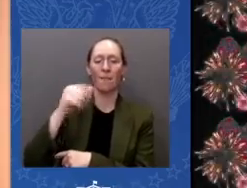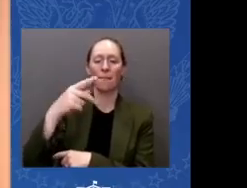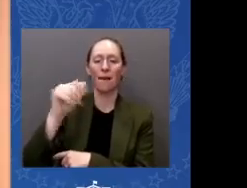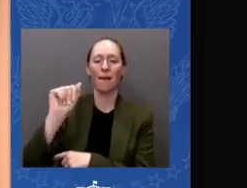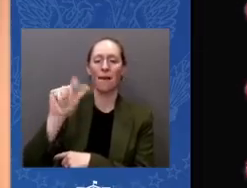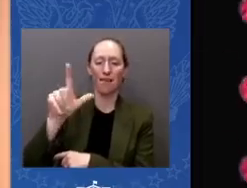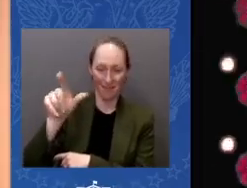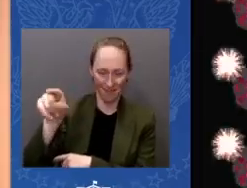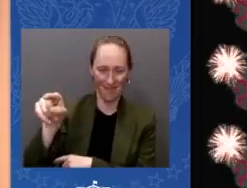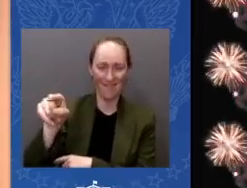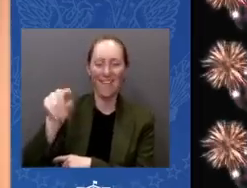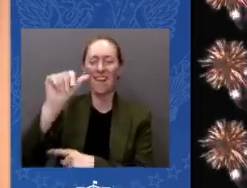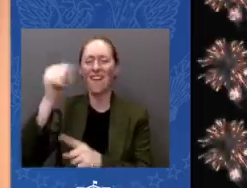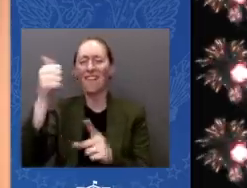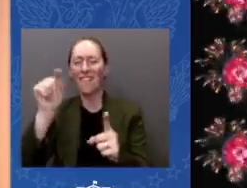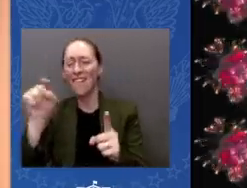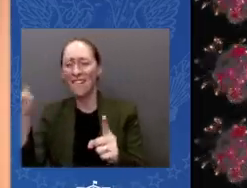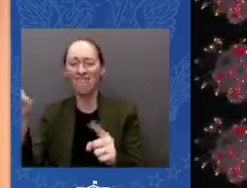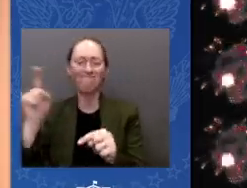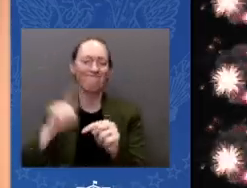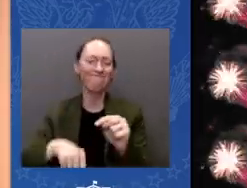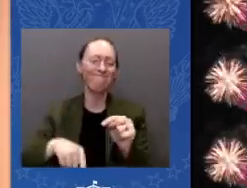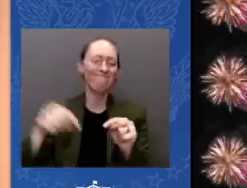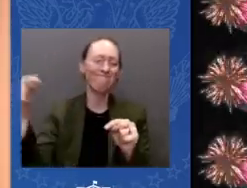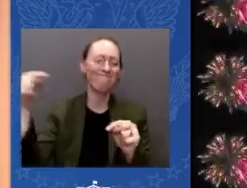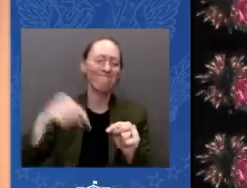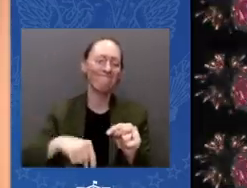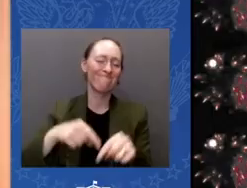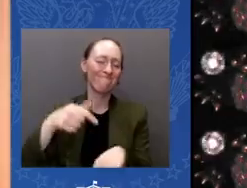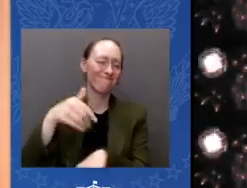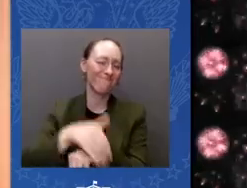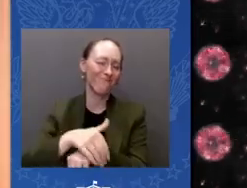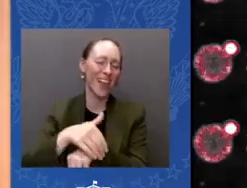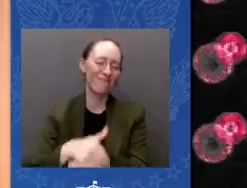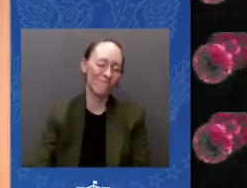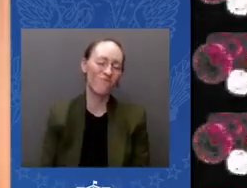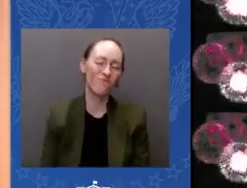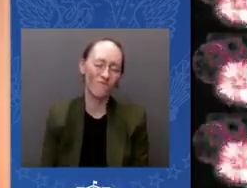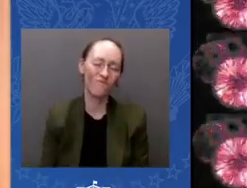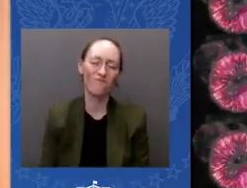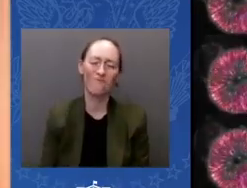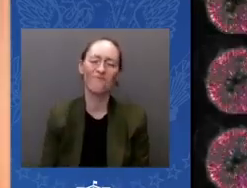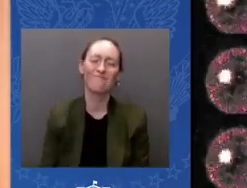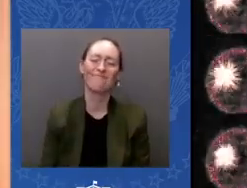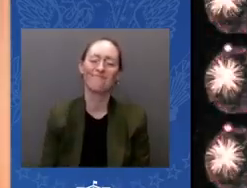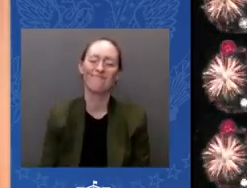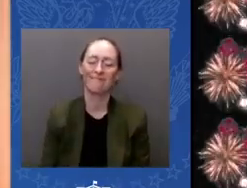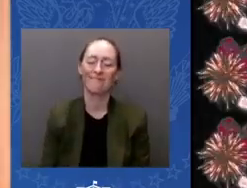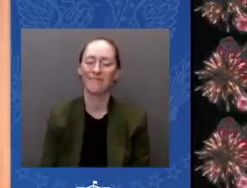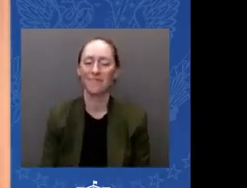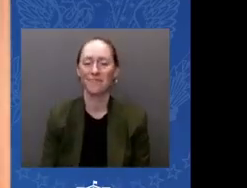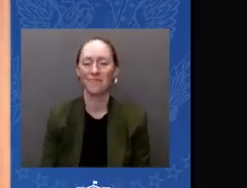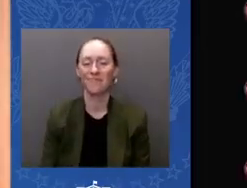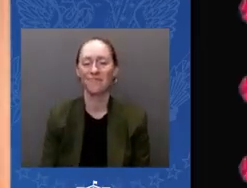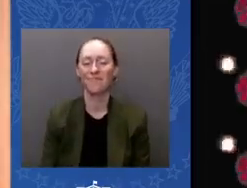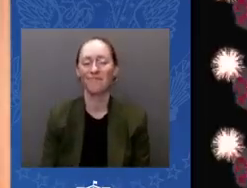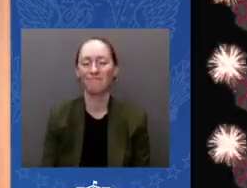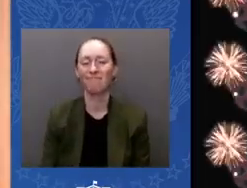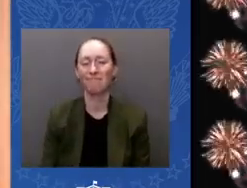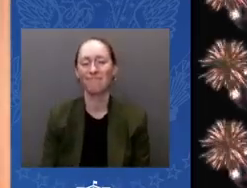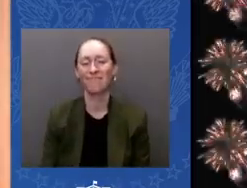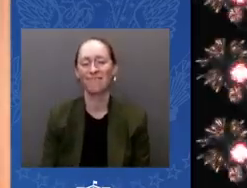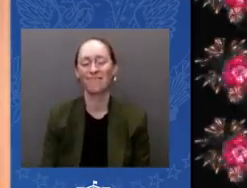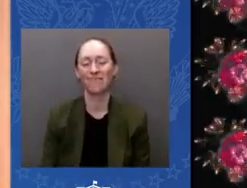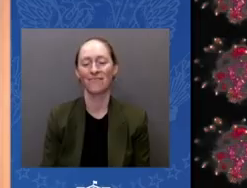tonight. You know, that evening back in 2016 came under darkness of the night sky, but also darkness